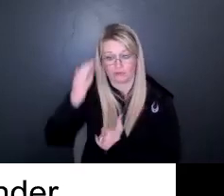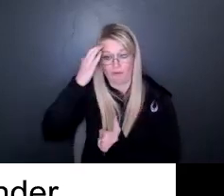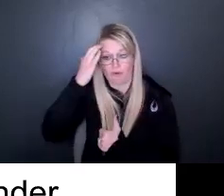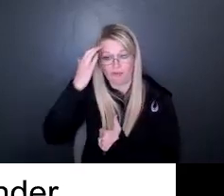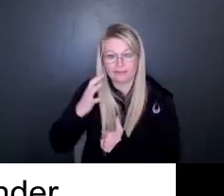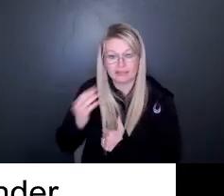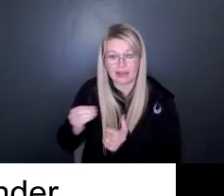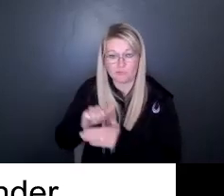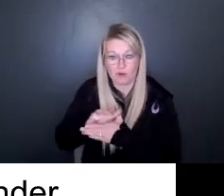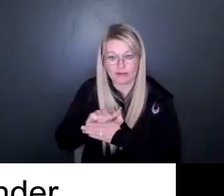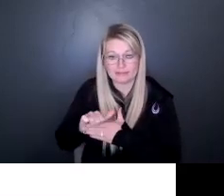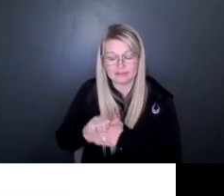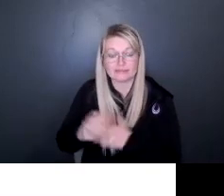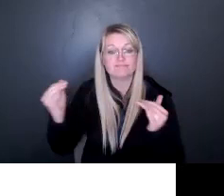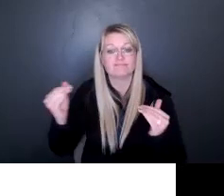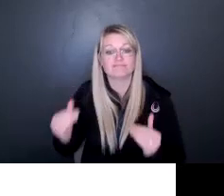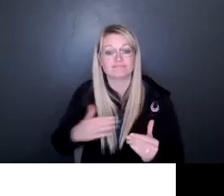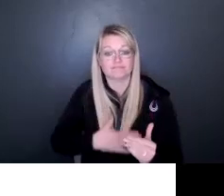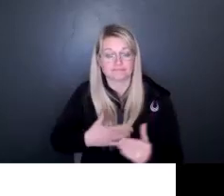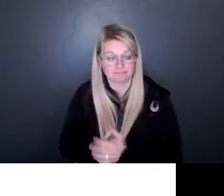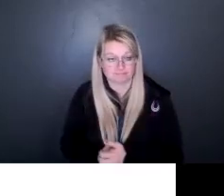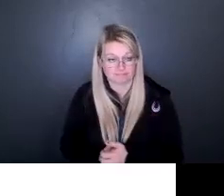and practice. Next slide, please.